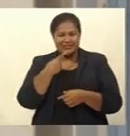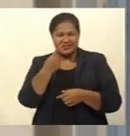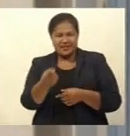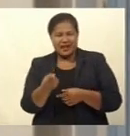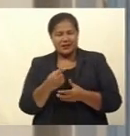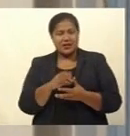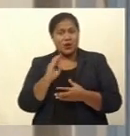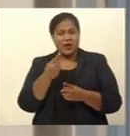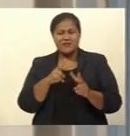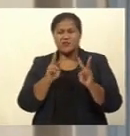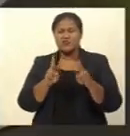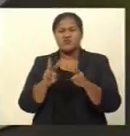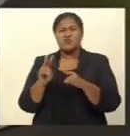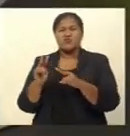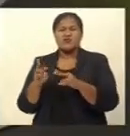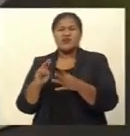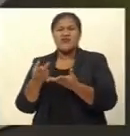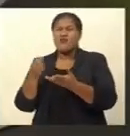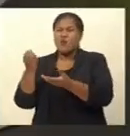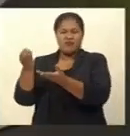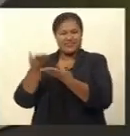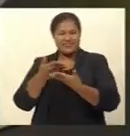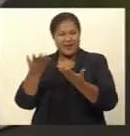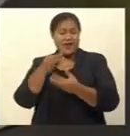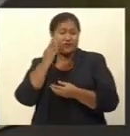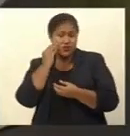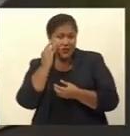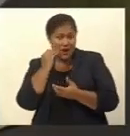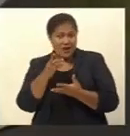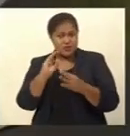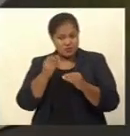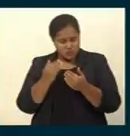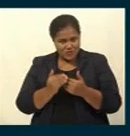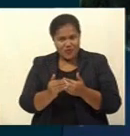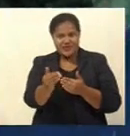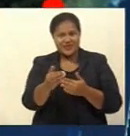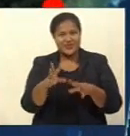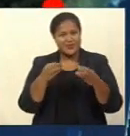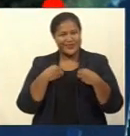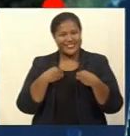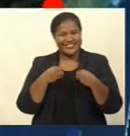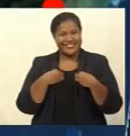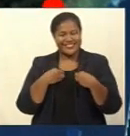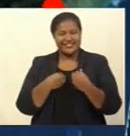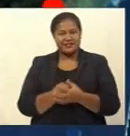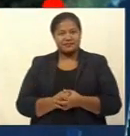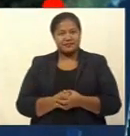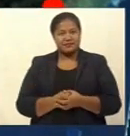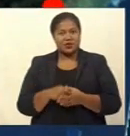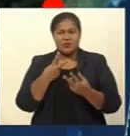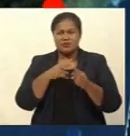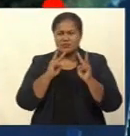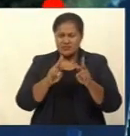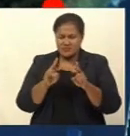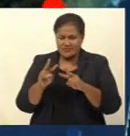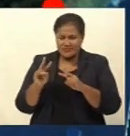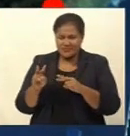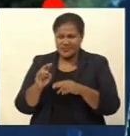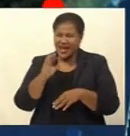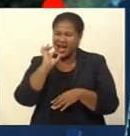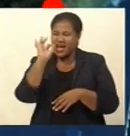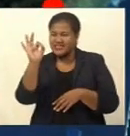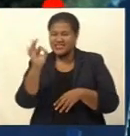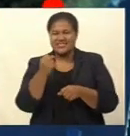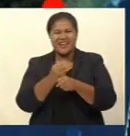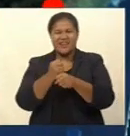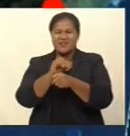they had to look for backup sugar supplies in order to remain in business. We have to hunt for it, request the